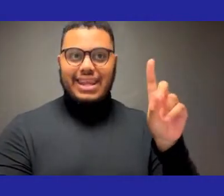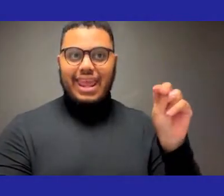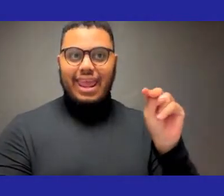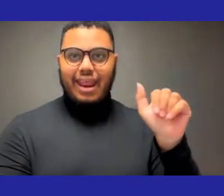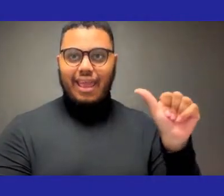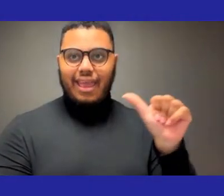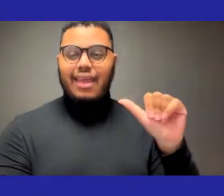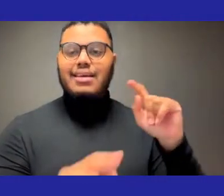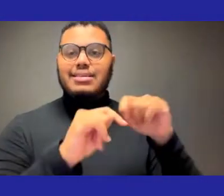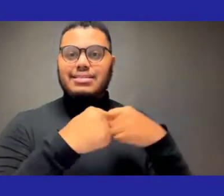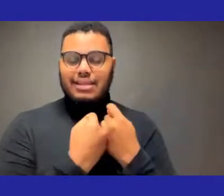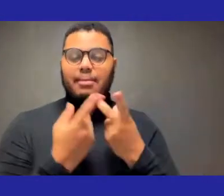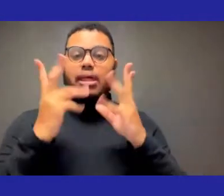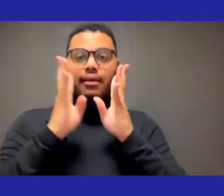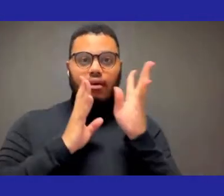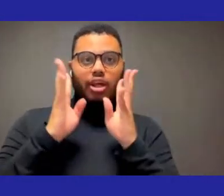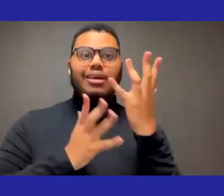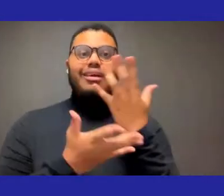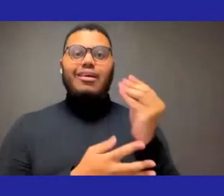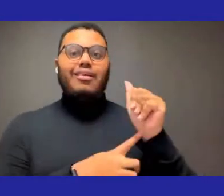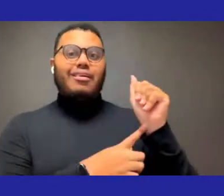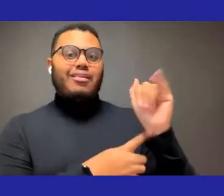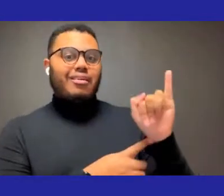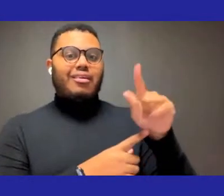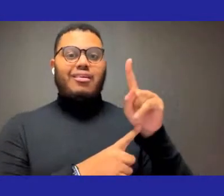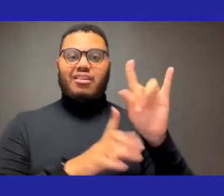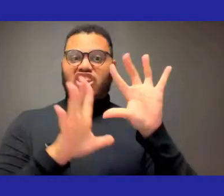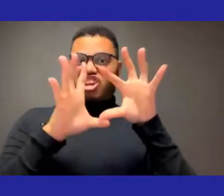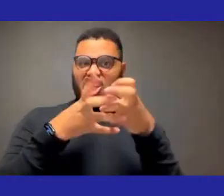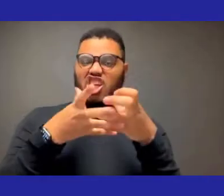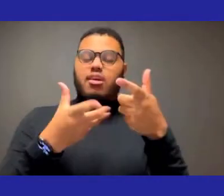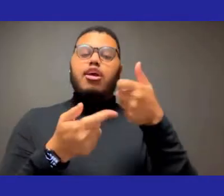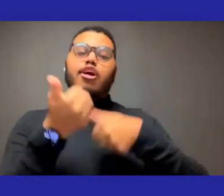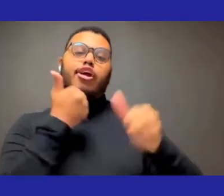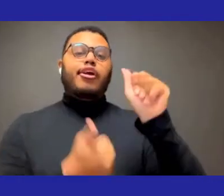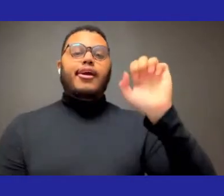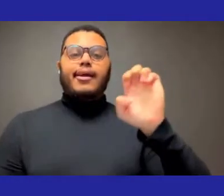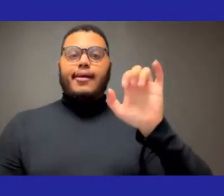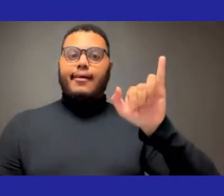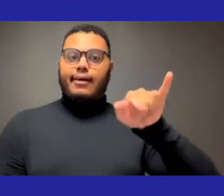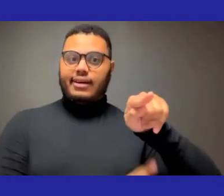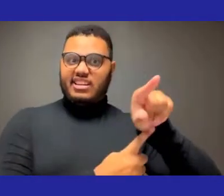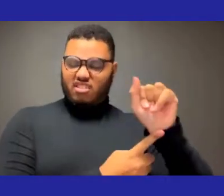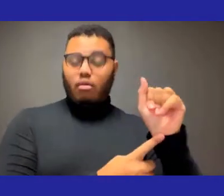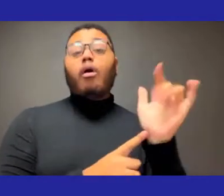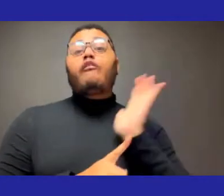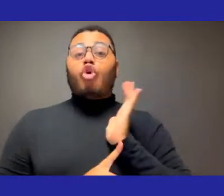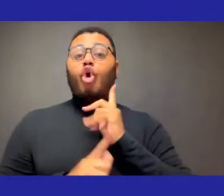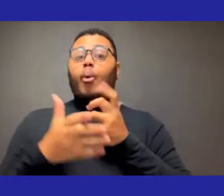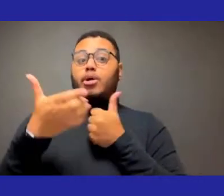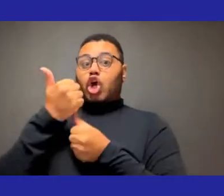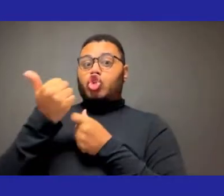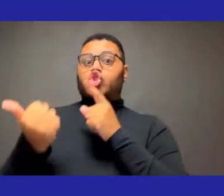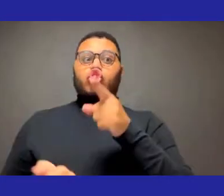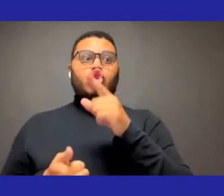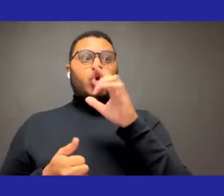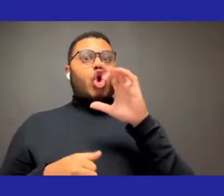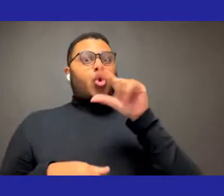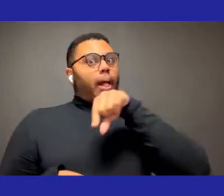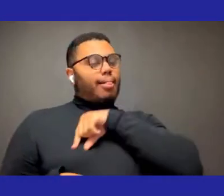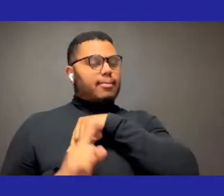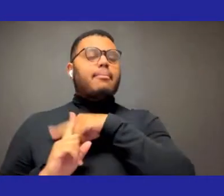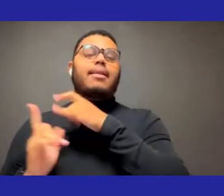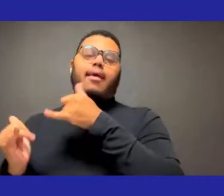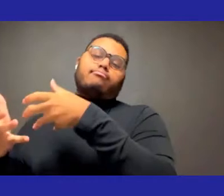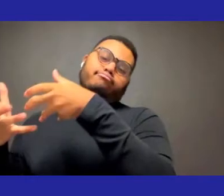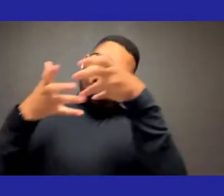and now AI actually came under EITS before it was under quality, as you might recall. With that, there is a new